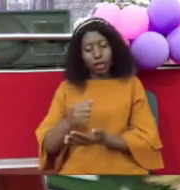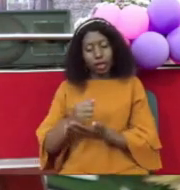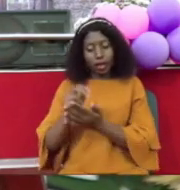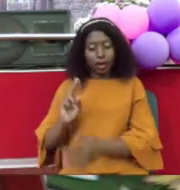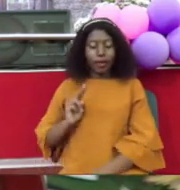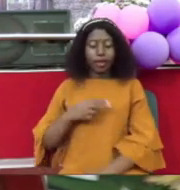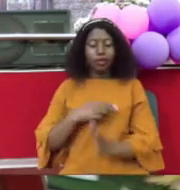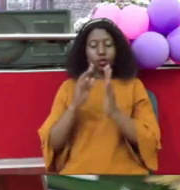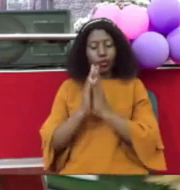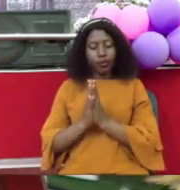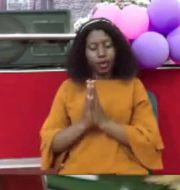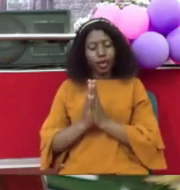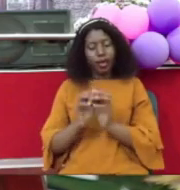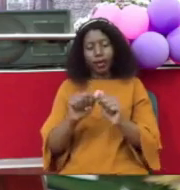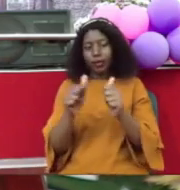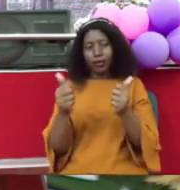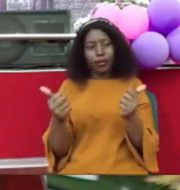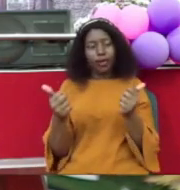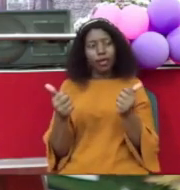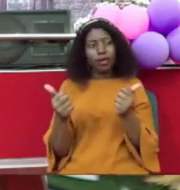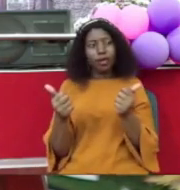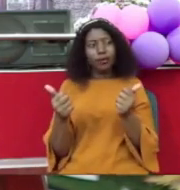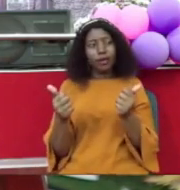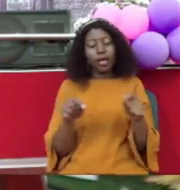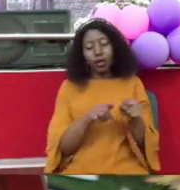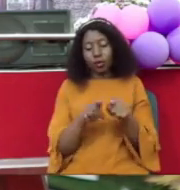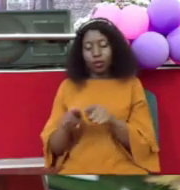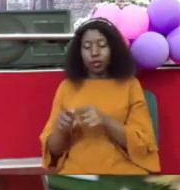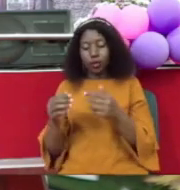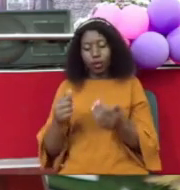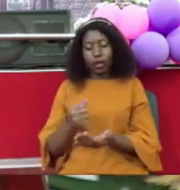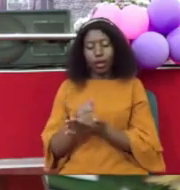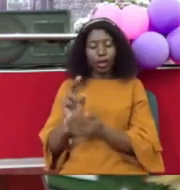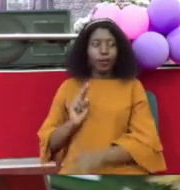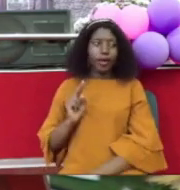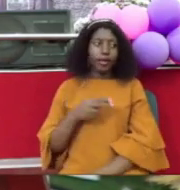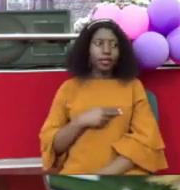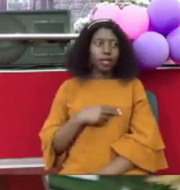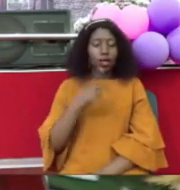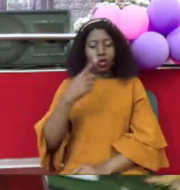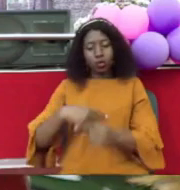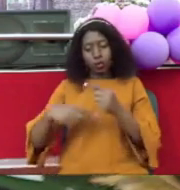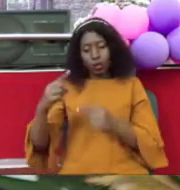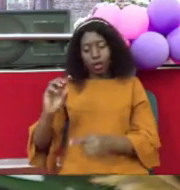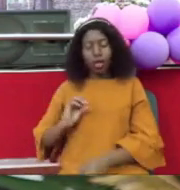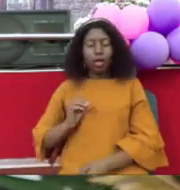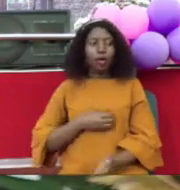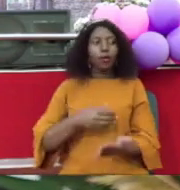appropriately. Atatusaidia kuweza kuomba vipasavyo. And he'll also help us to overcome our weakness. Na atatusaidia kuweza